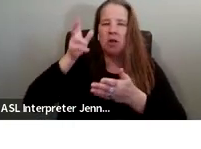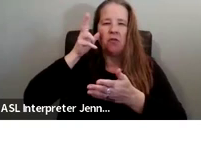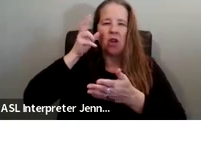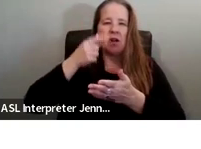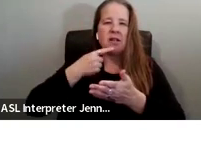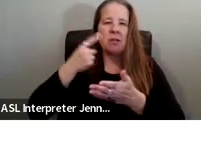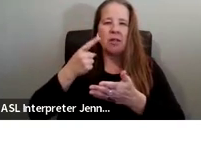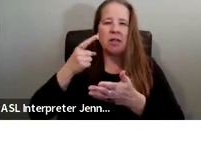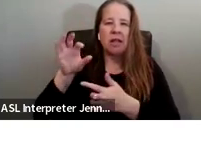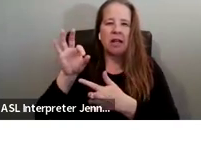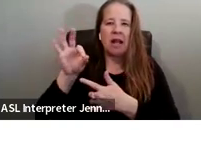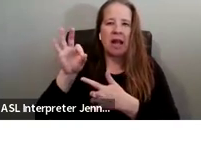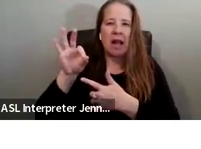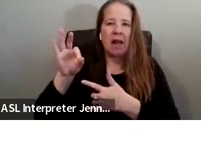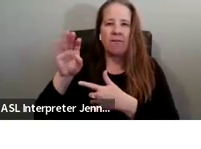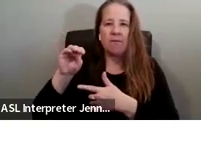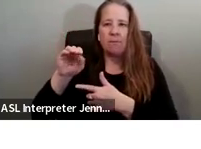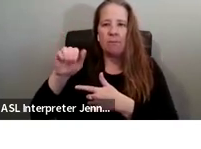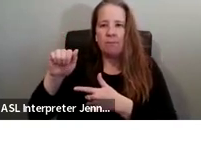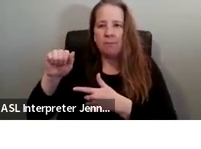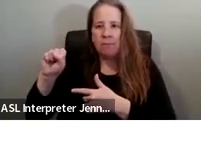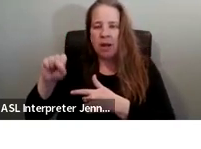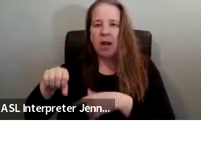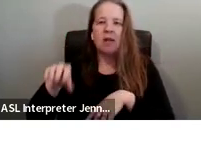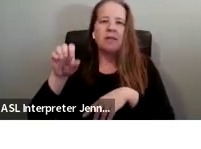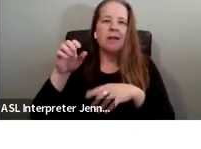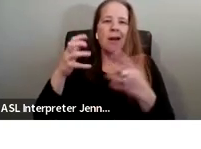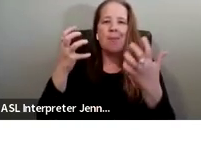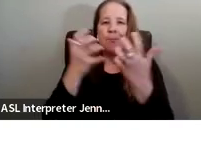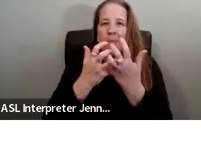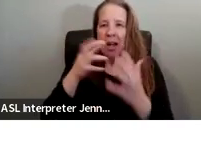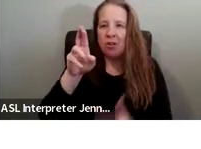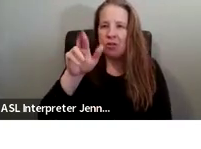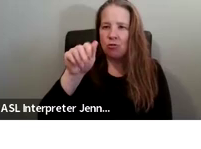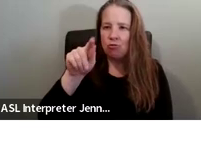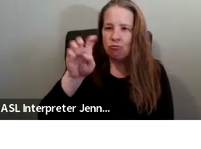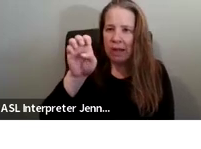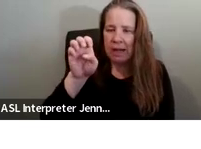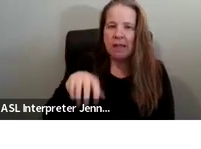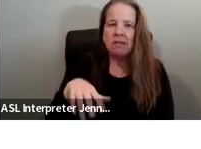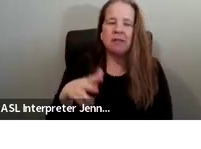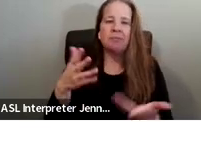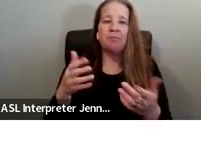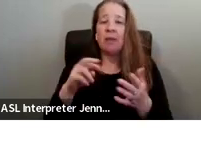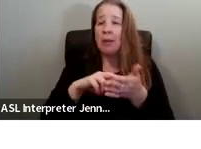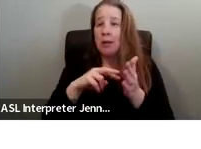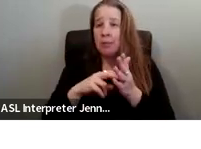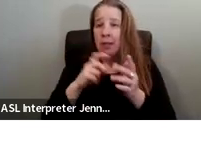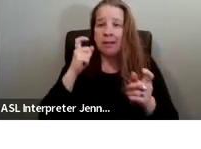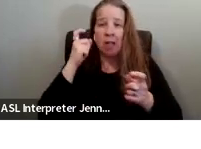say FMAP, you might have heard someone say match rate. What that is the